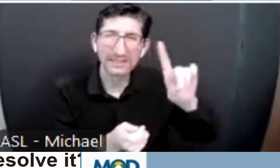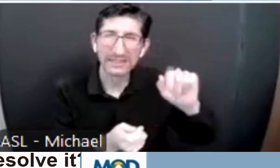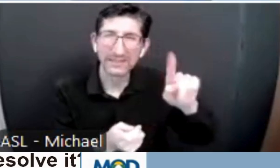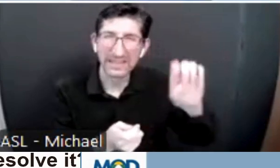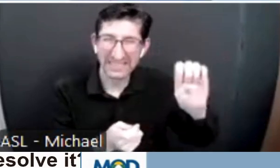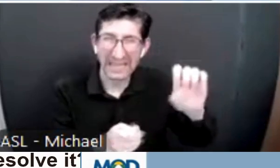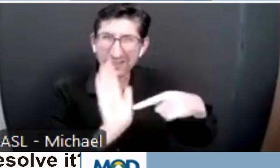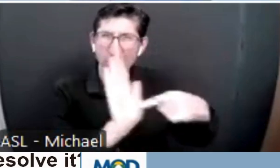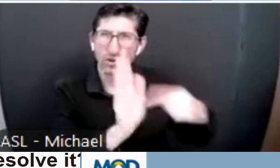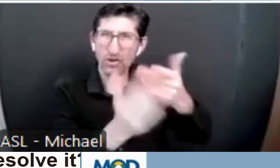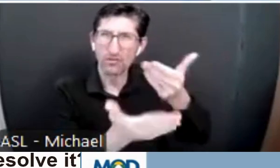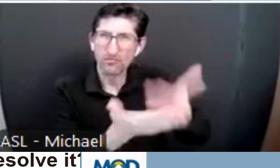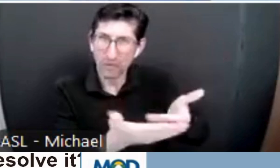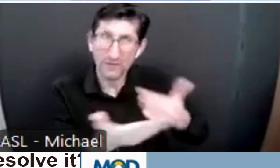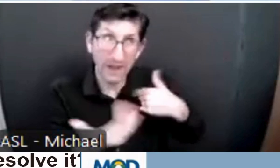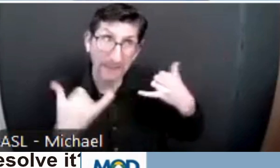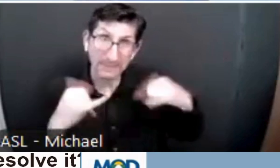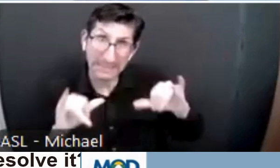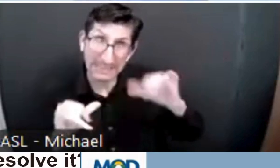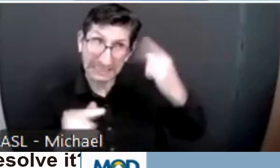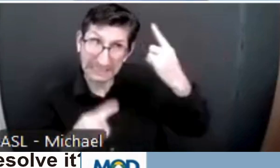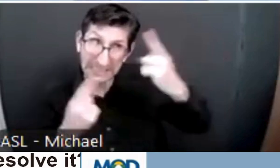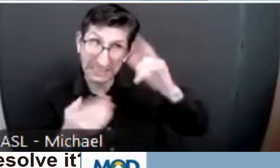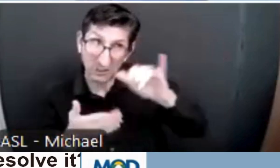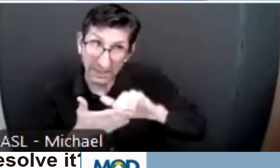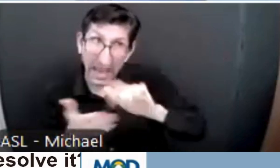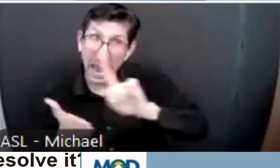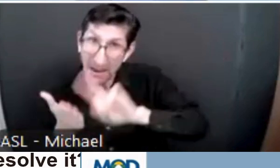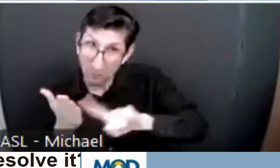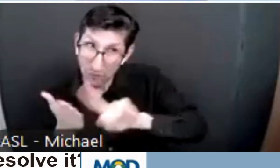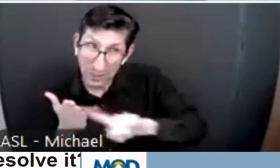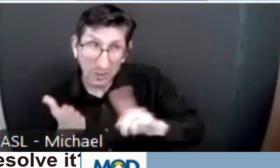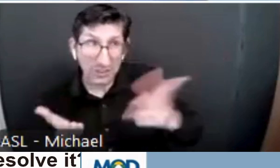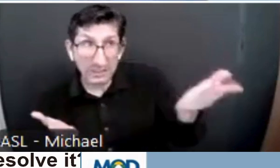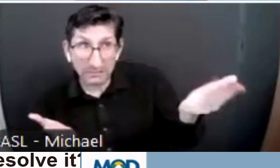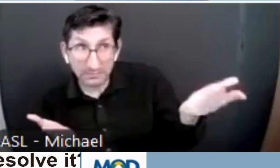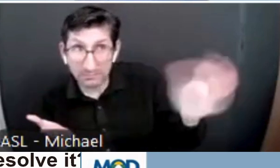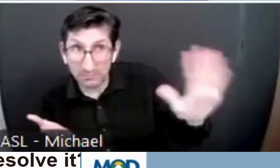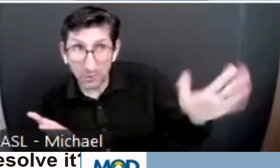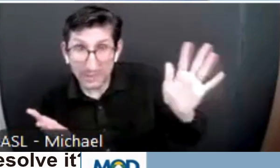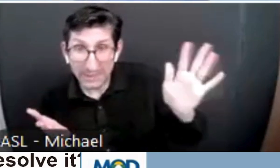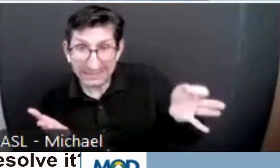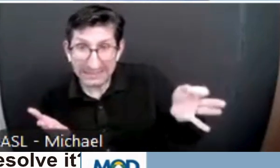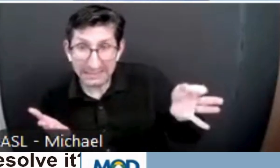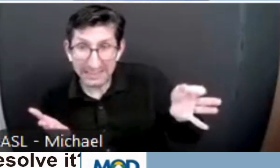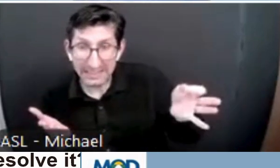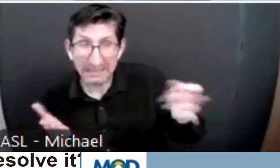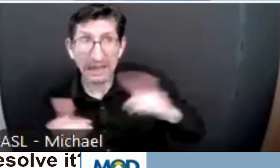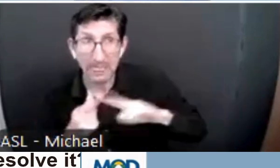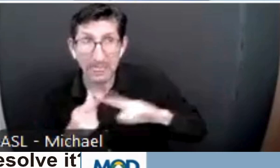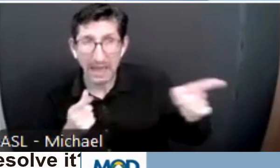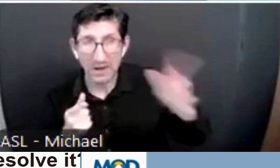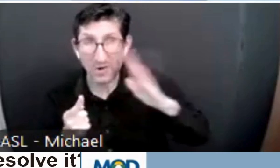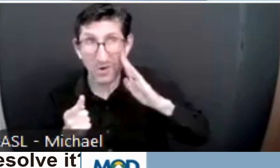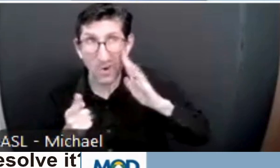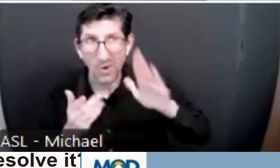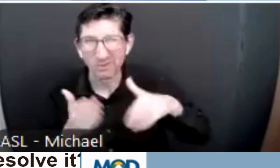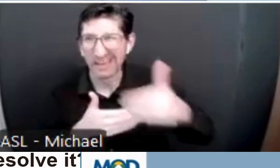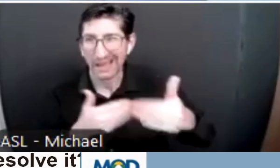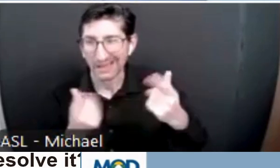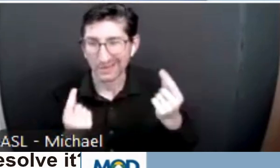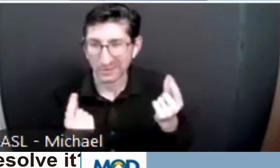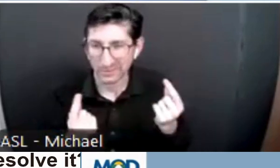say, what's your decision now? And then you can better gauge where you stand and what to do next.